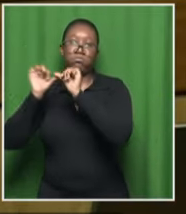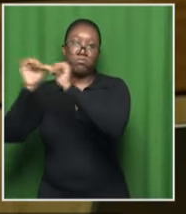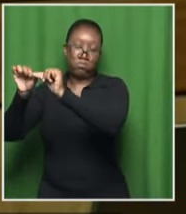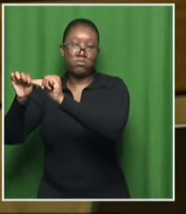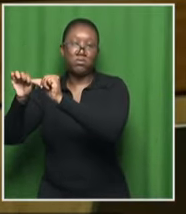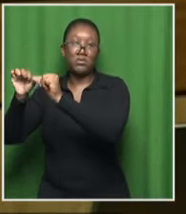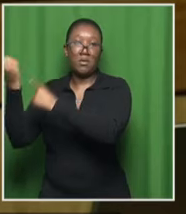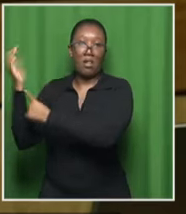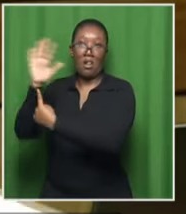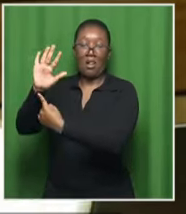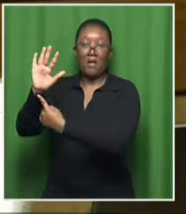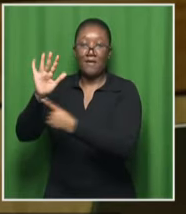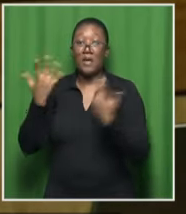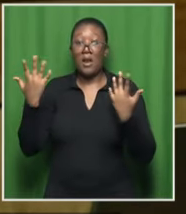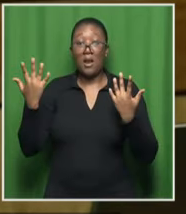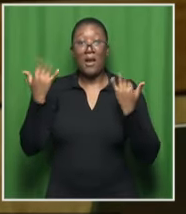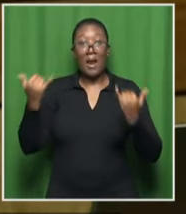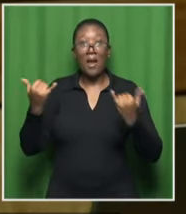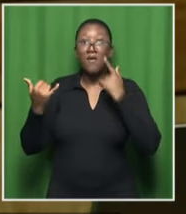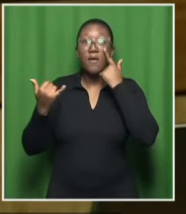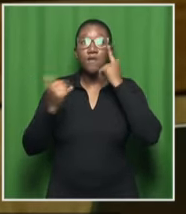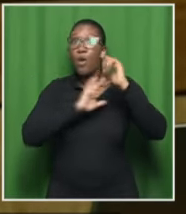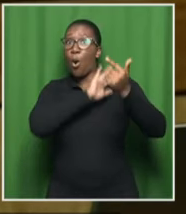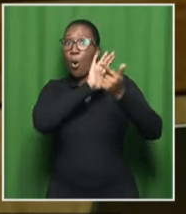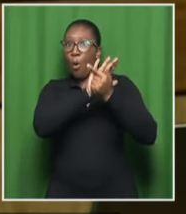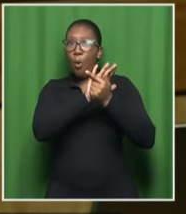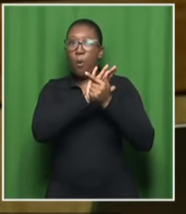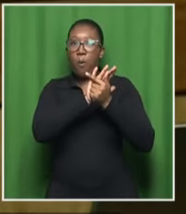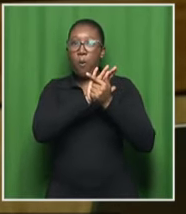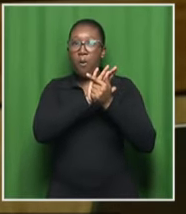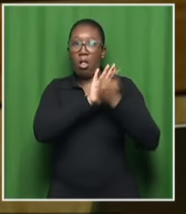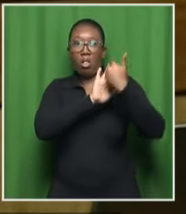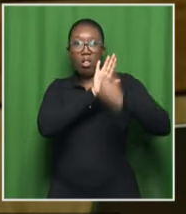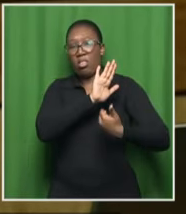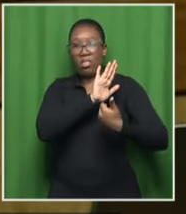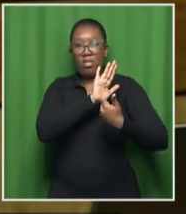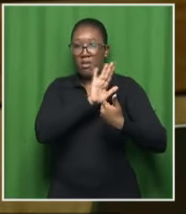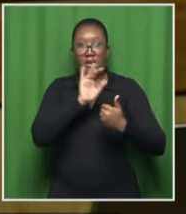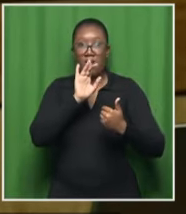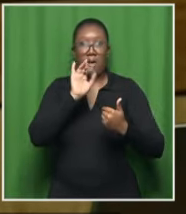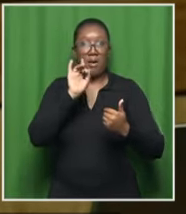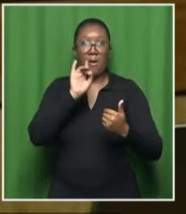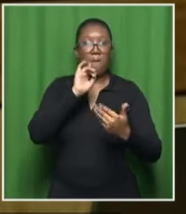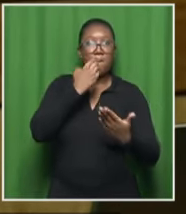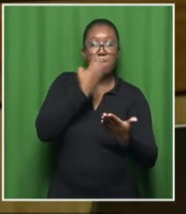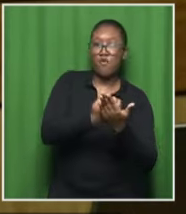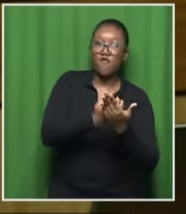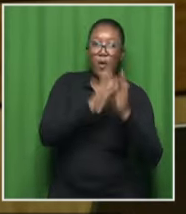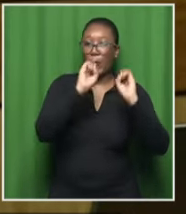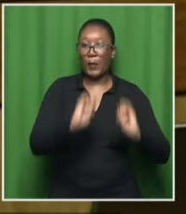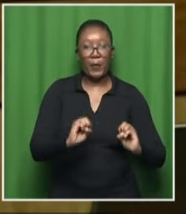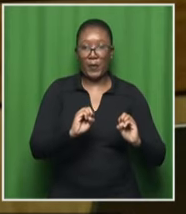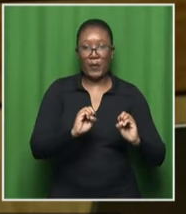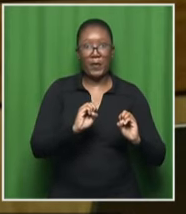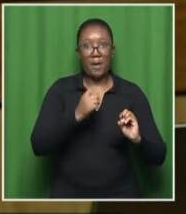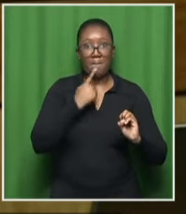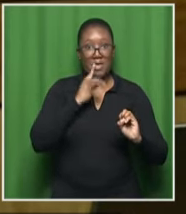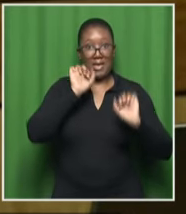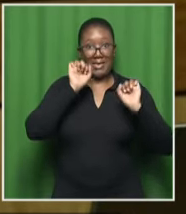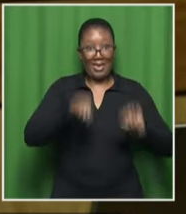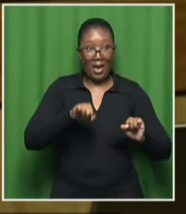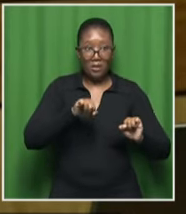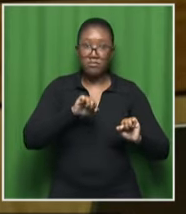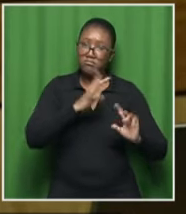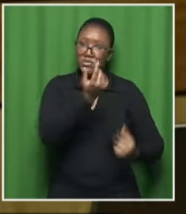basis that I can recognize in law upon which the relief the applicants have sought can be